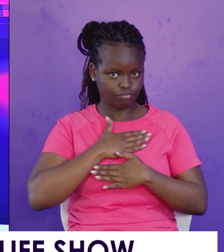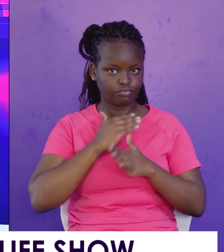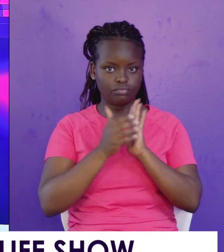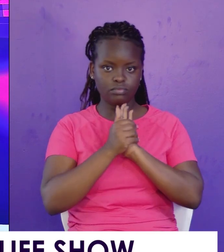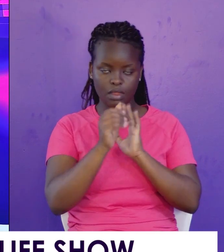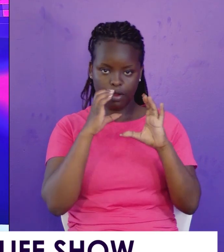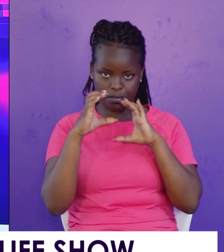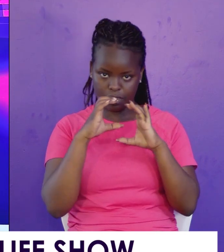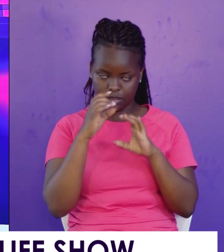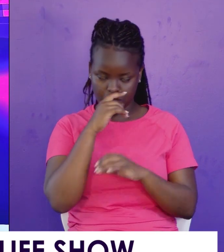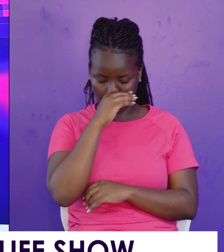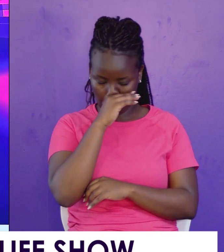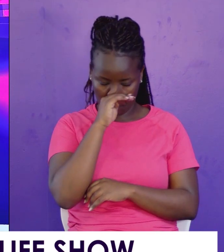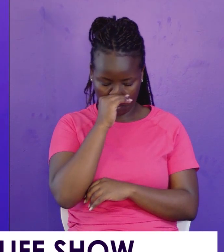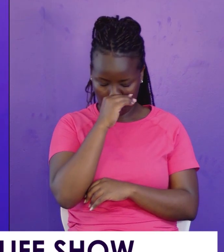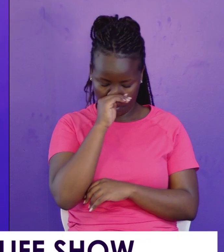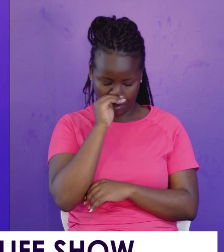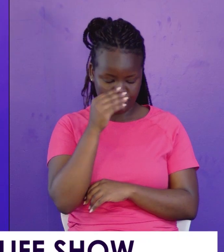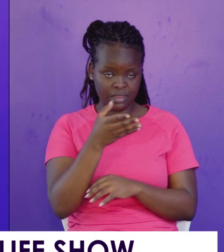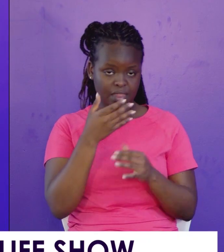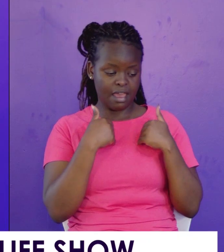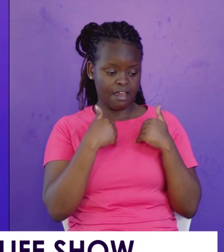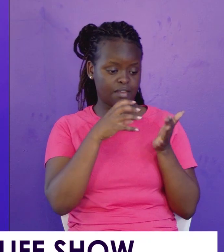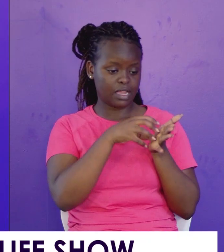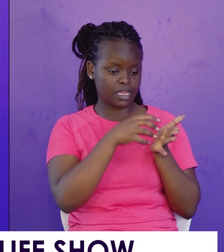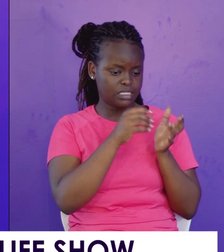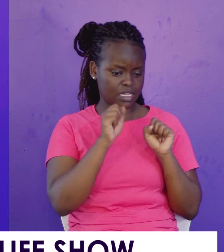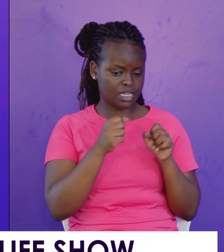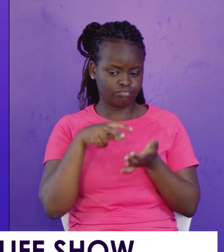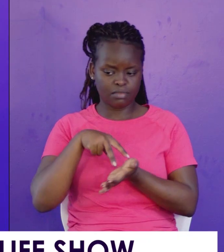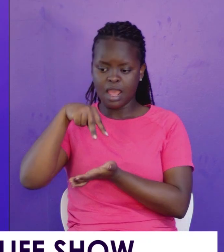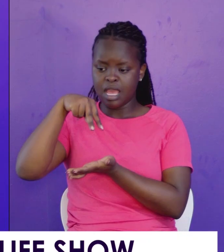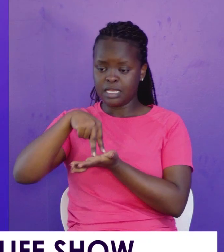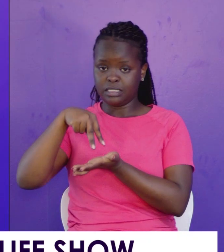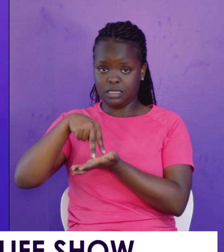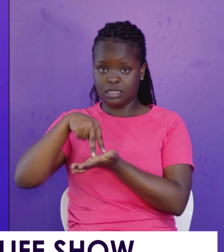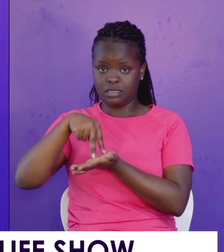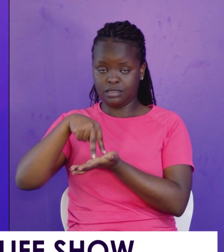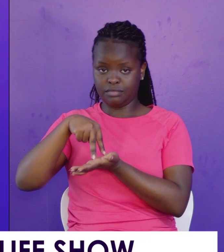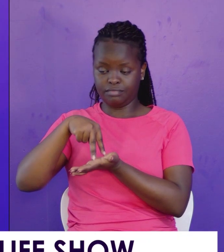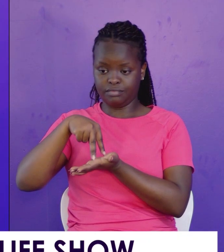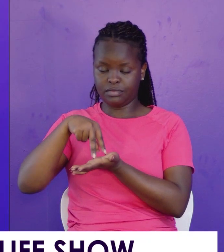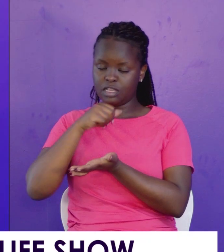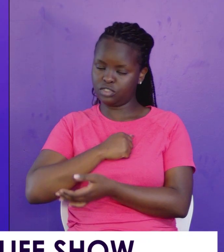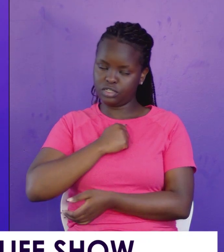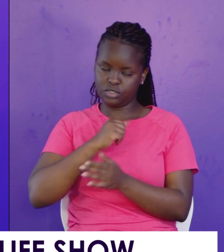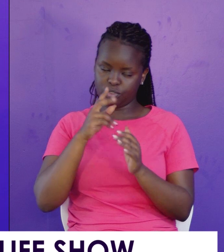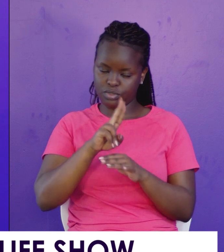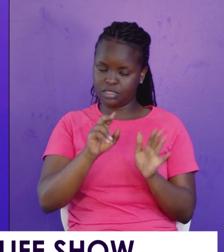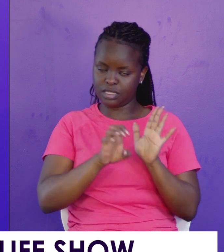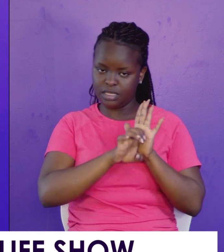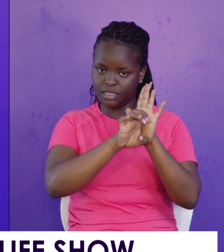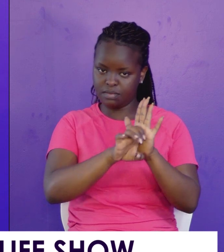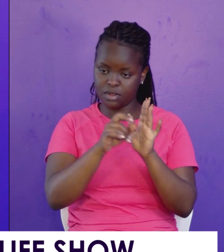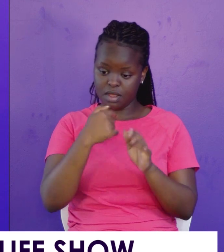effective communication. Okay. Is there a case where I can stand on a podium, and sorry to use the example, but